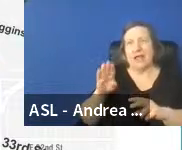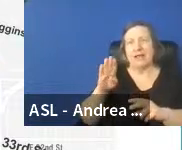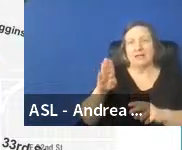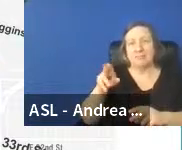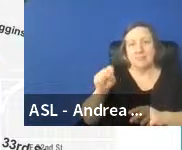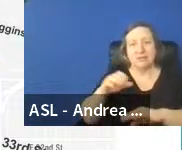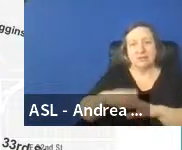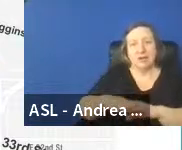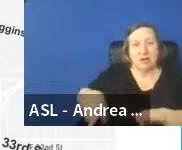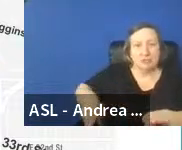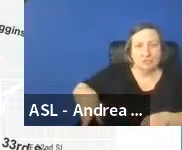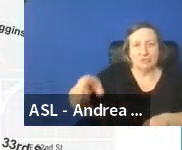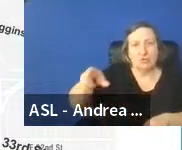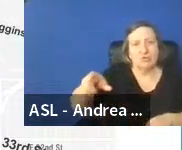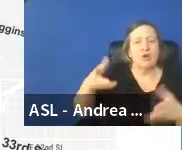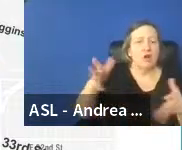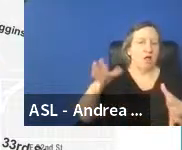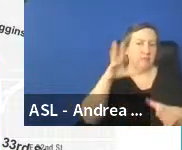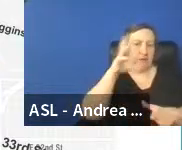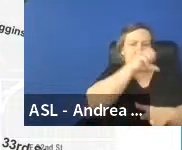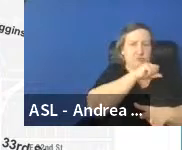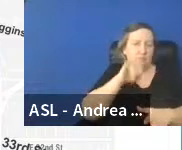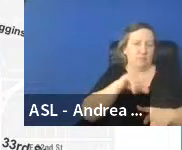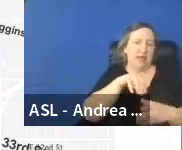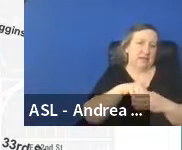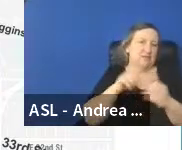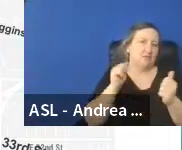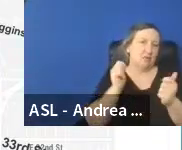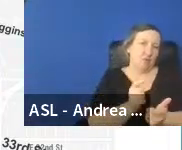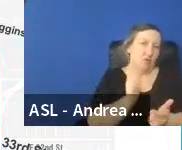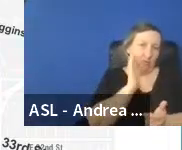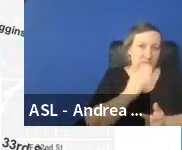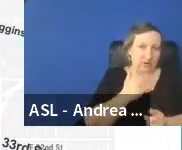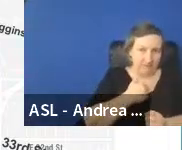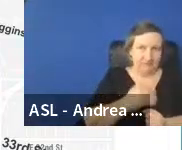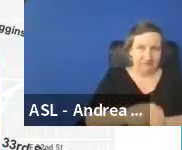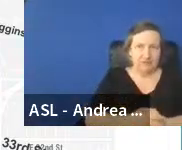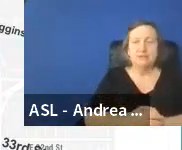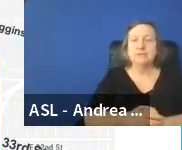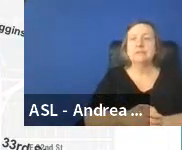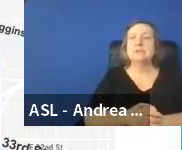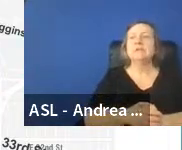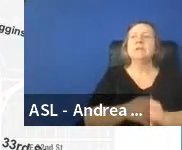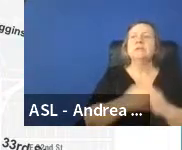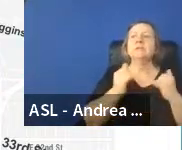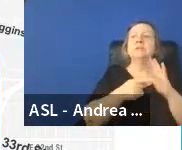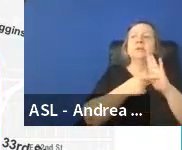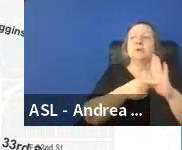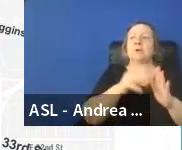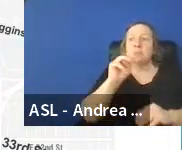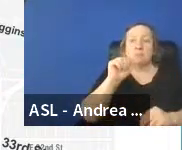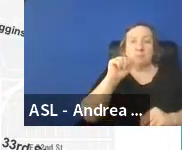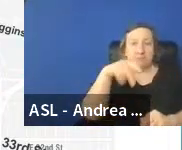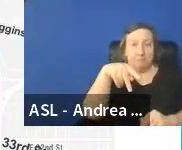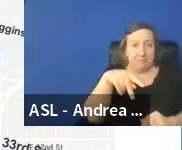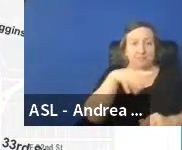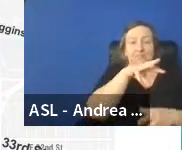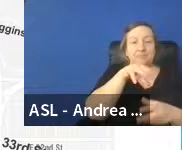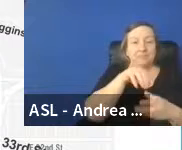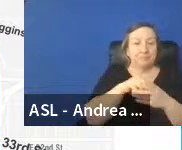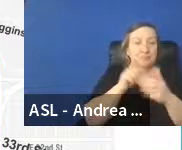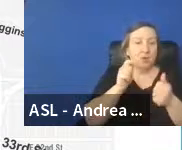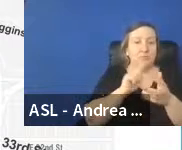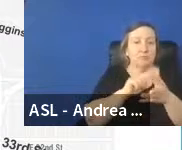here. That's assumed to be included in all of the investments. And so right here, I'm showing a map that includes all of